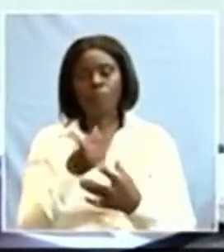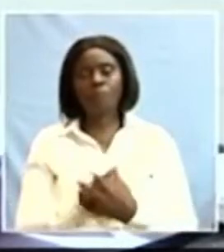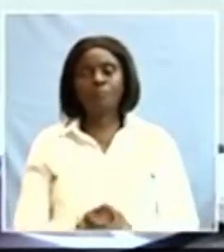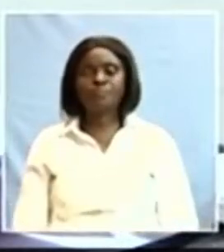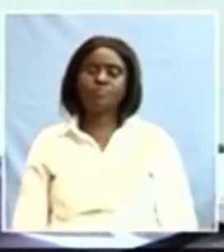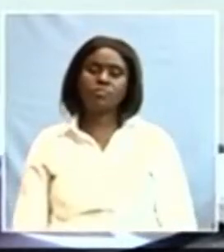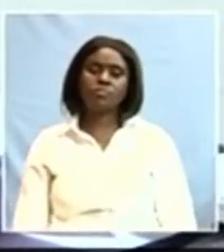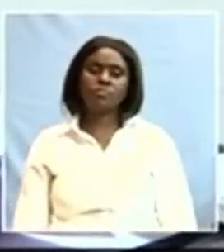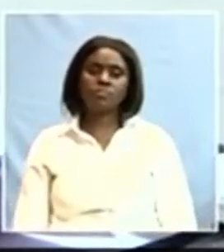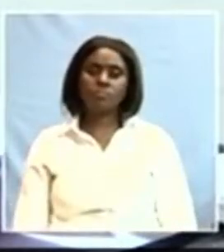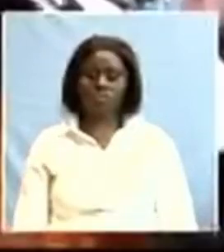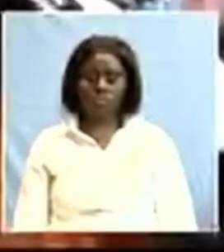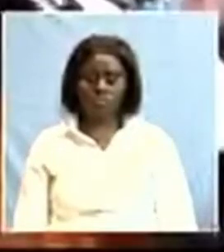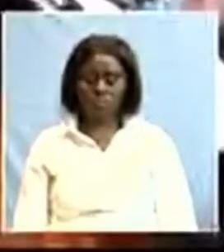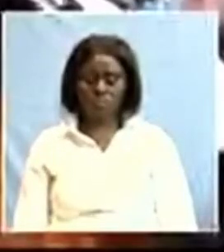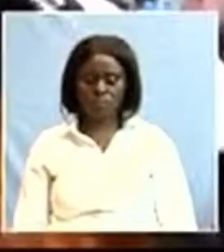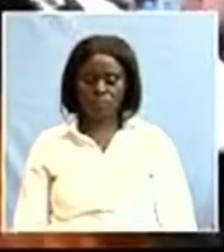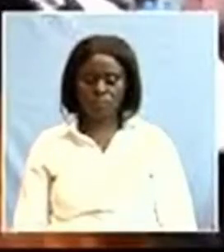CS.